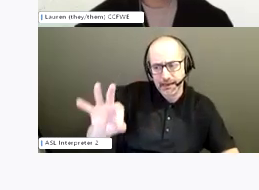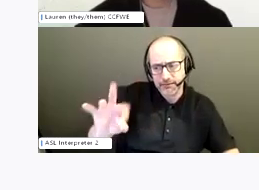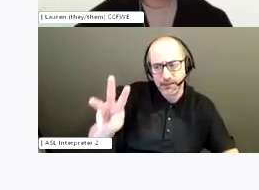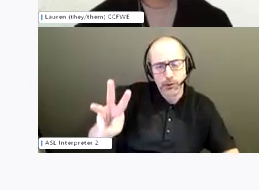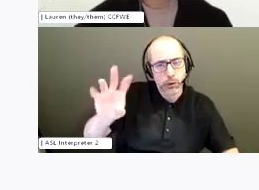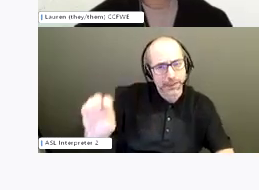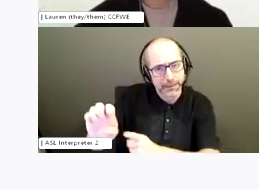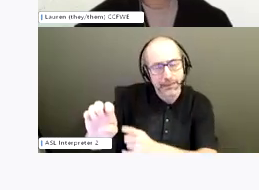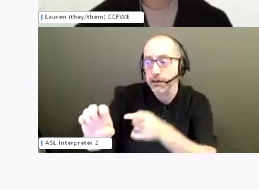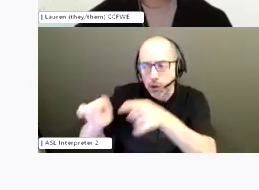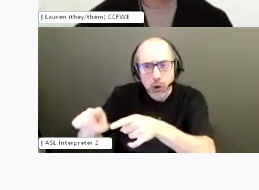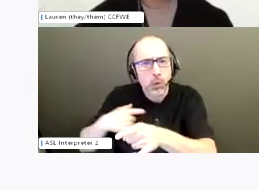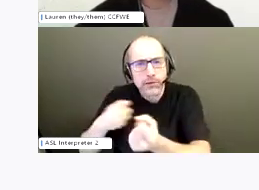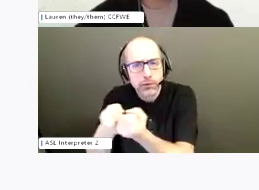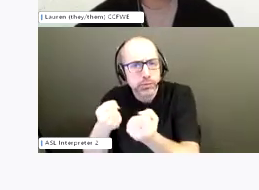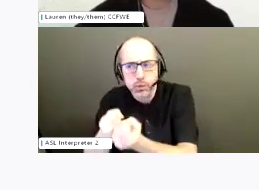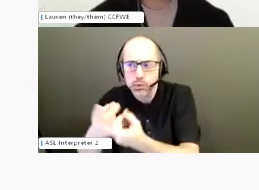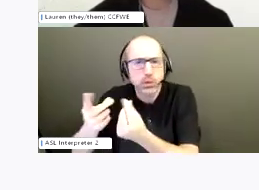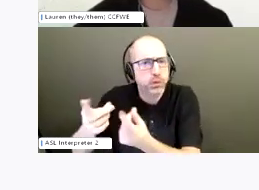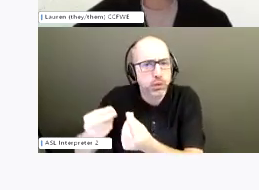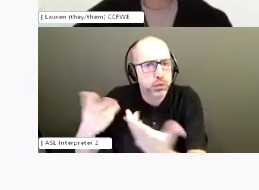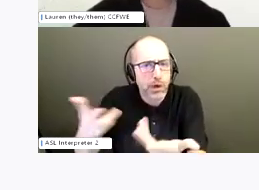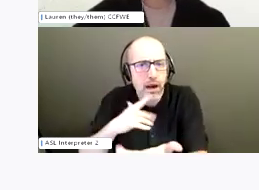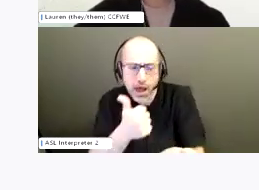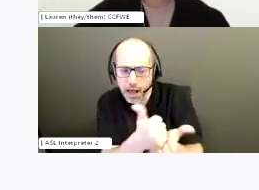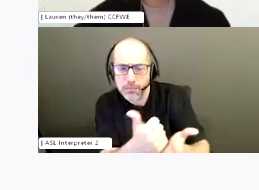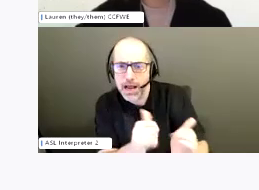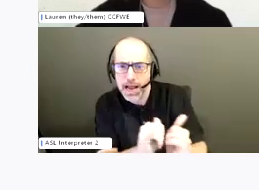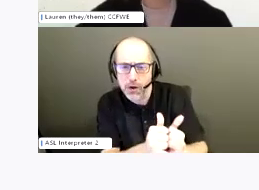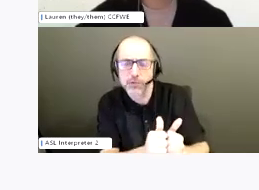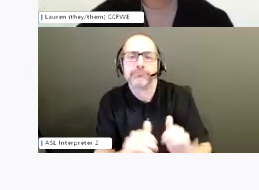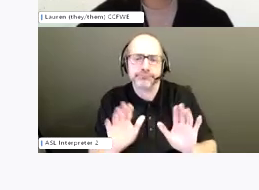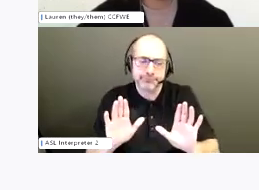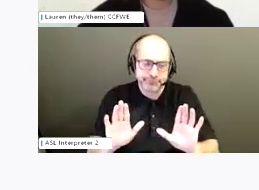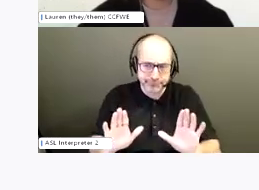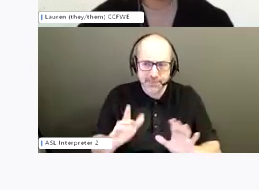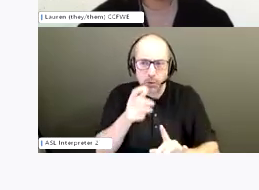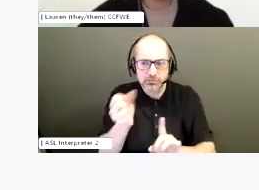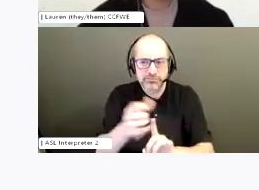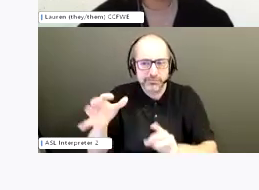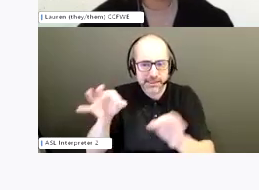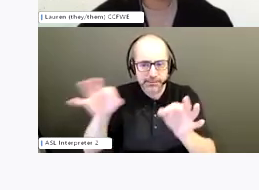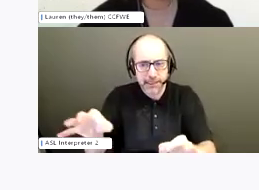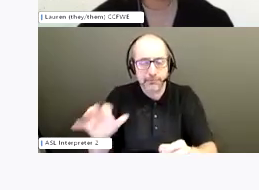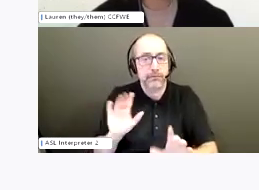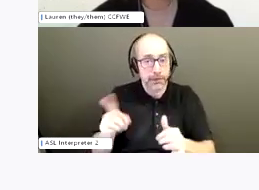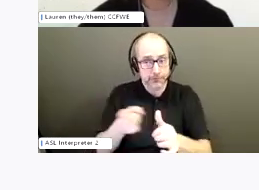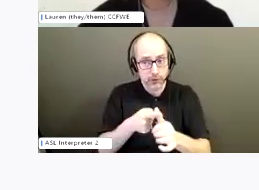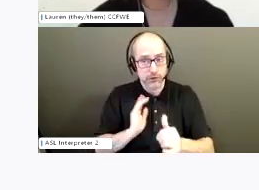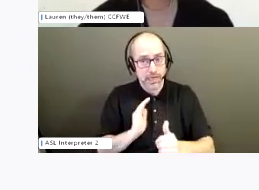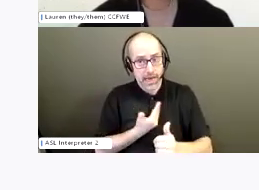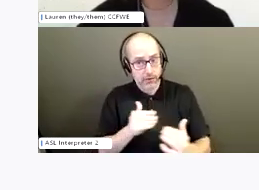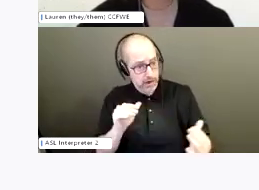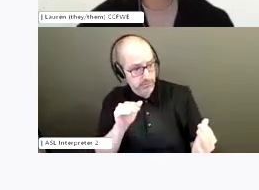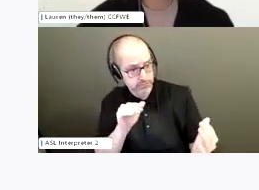specific strategies and tools that we offer, I'm just going to discuss the approach we take through our programming